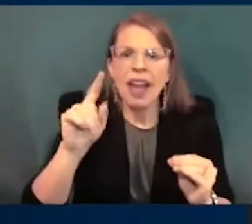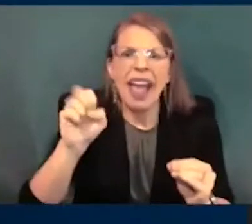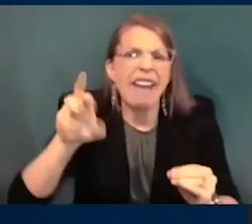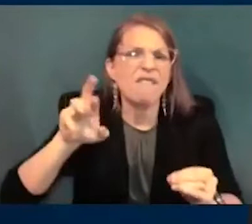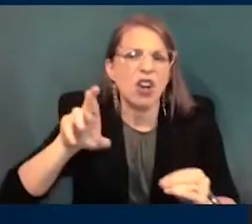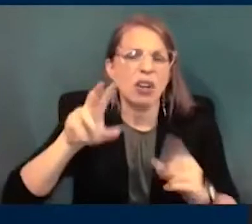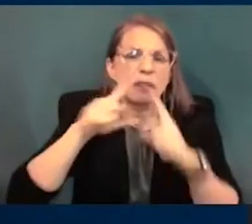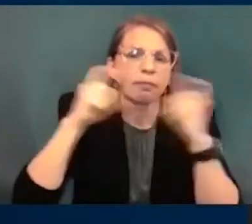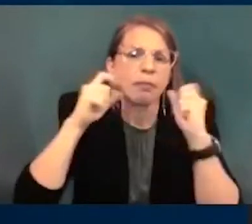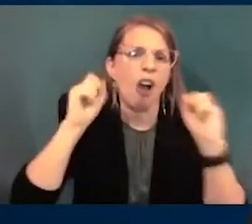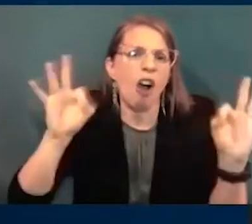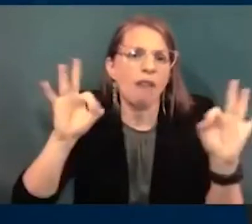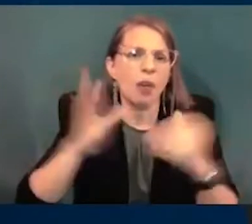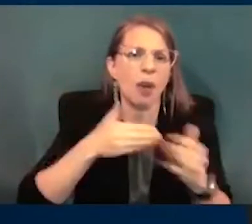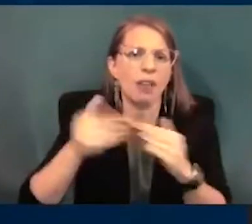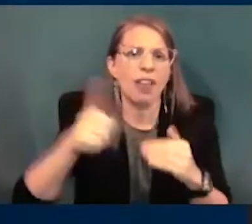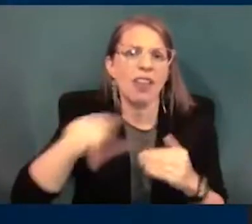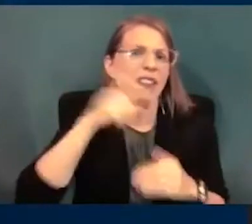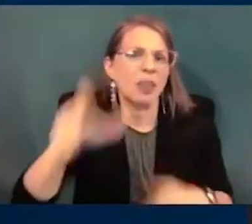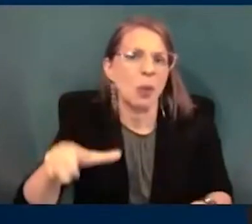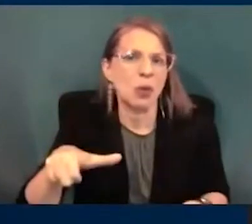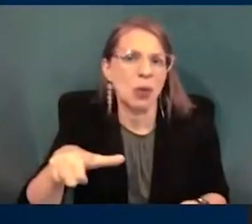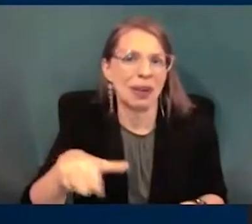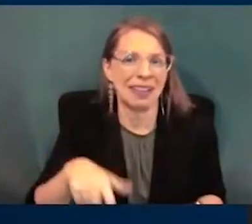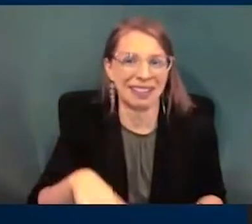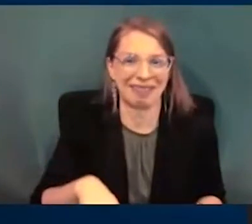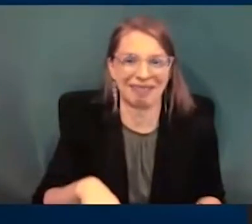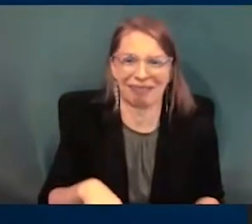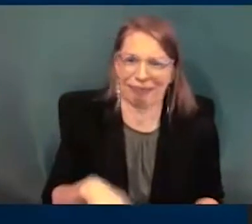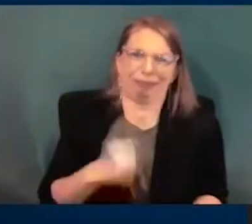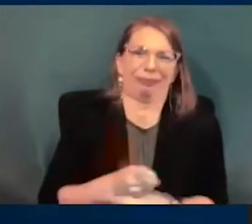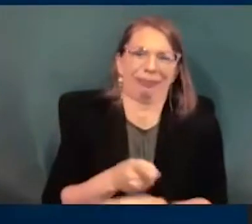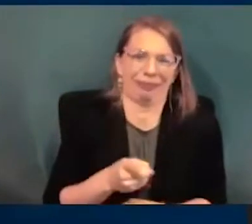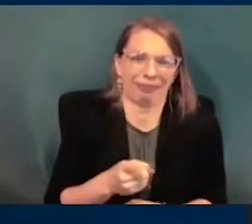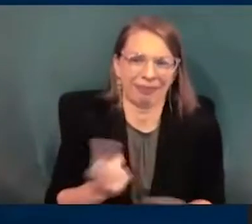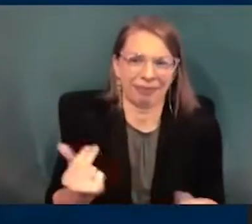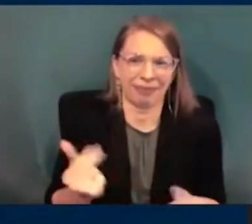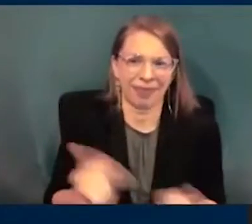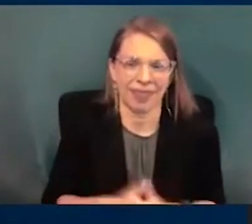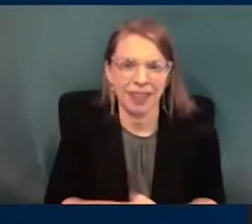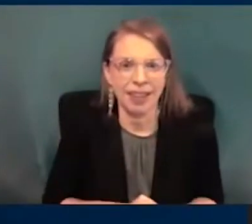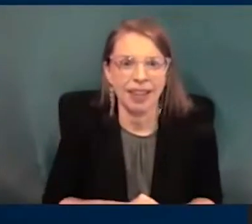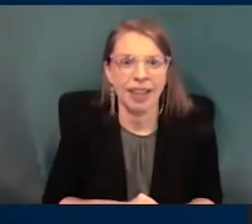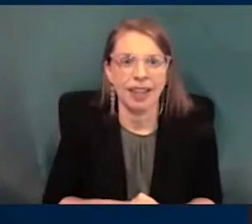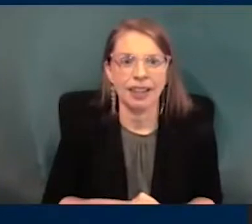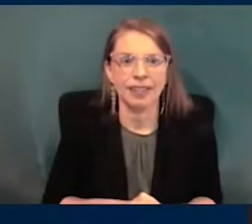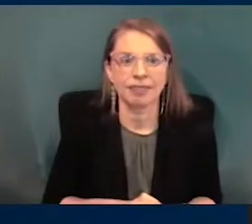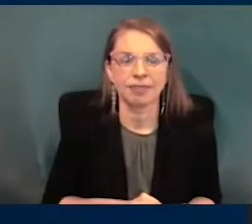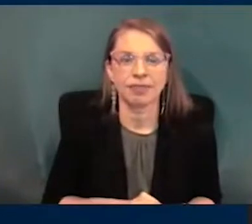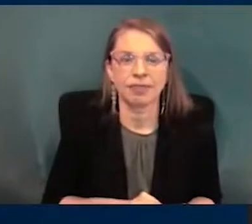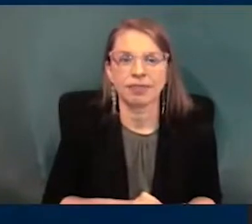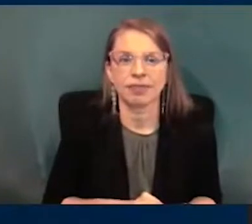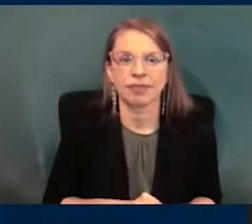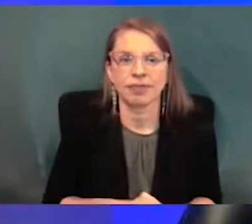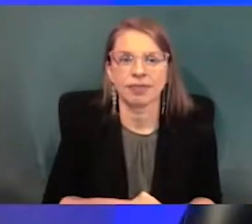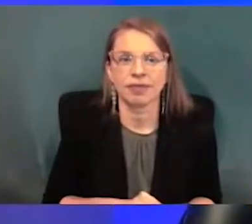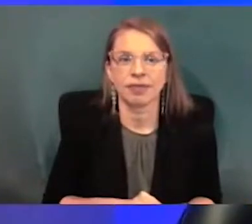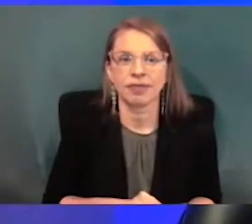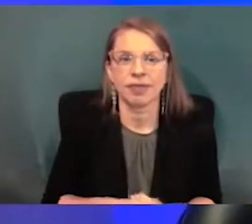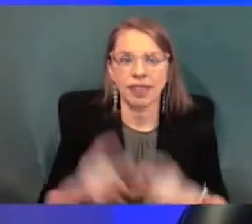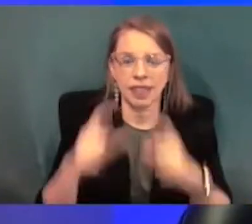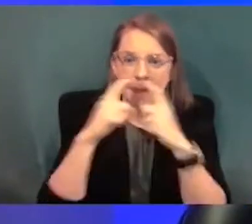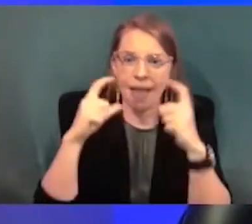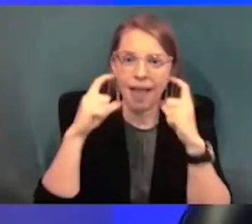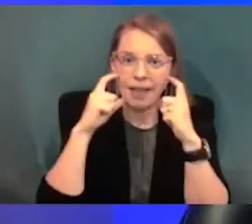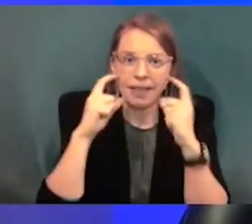So, But what Yeah. are we thinking, I think, is the question. Yeah, talk to us first about the masking, then let's talk about Okay.